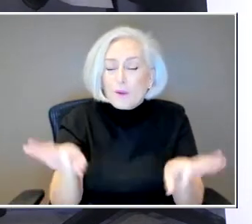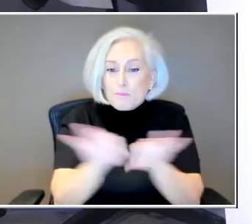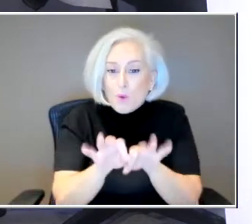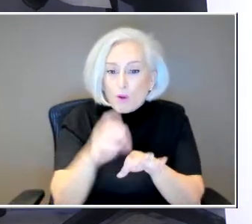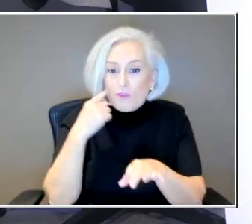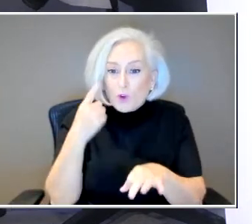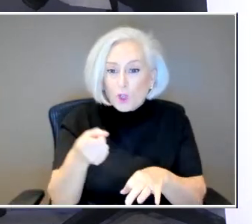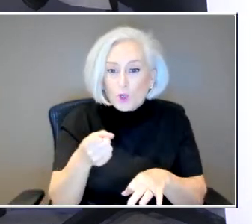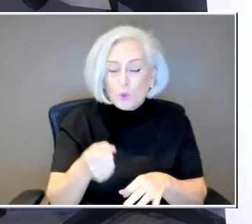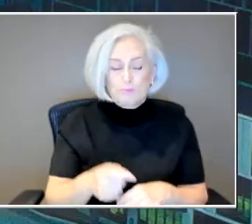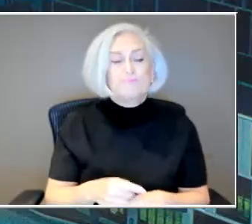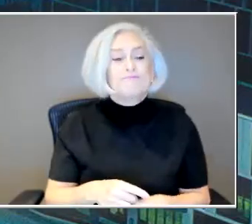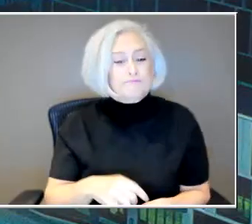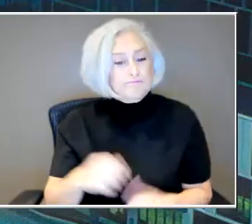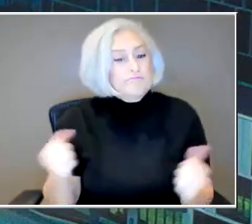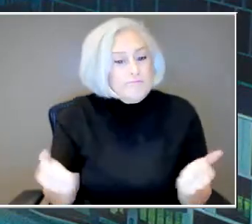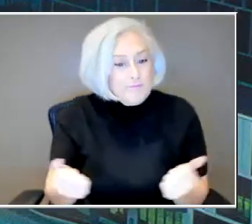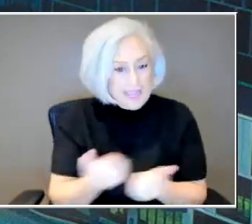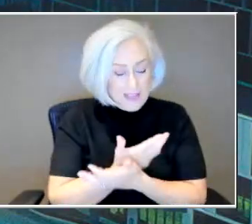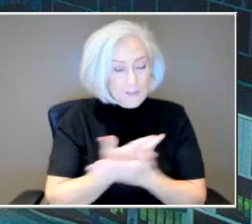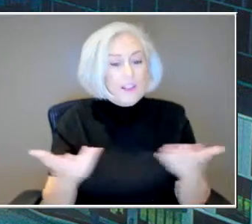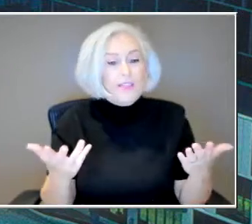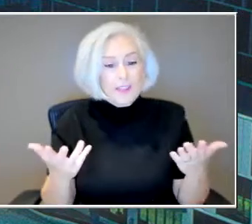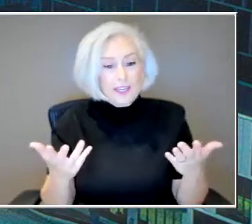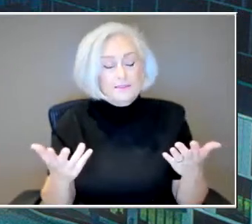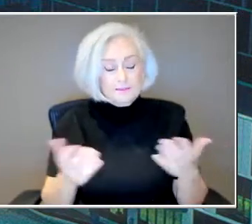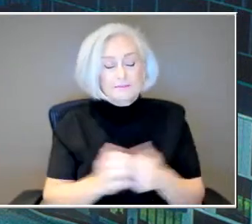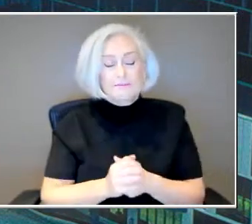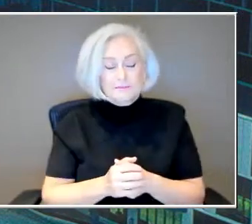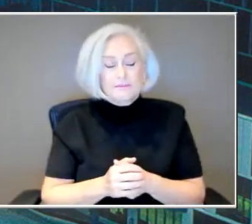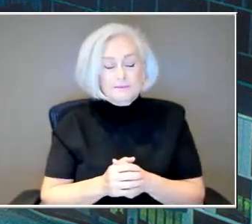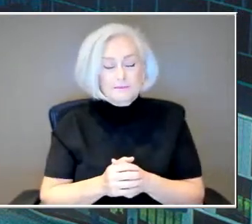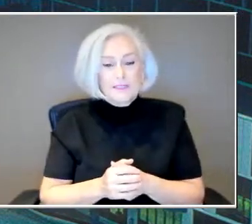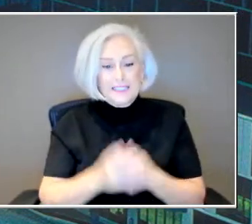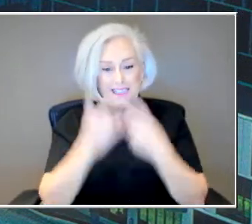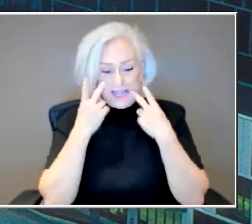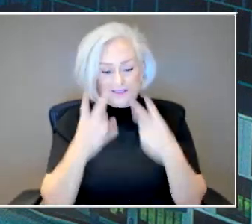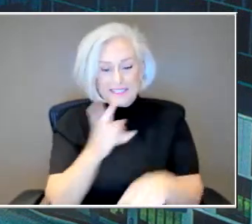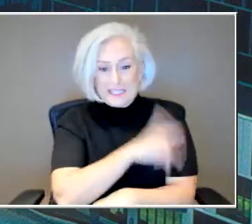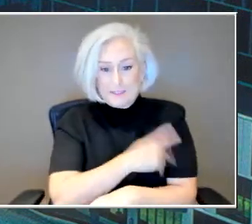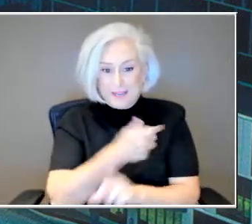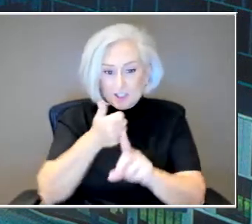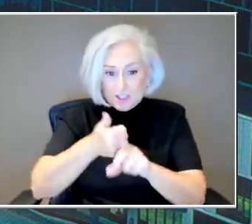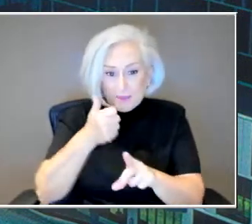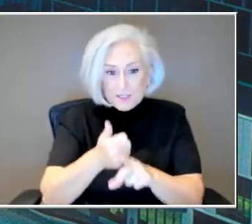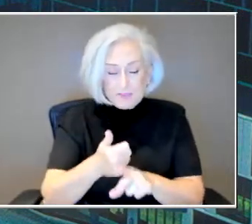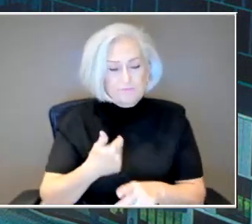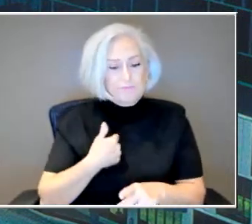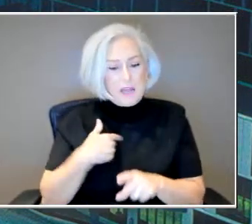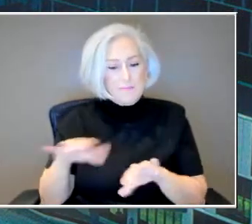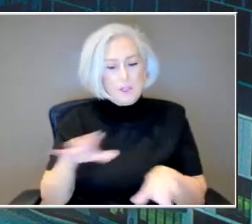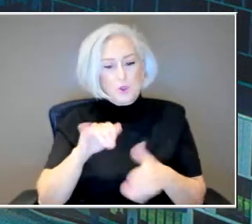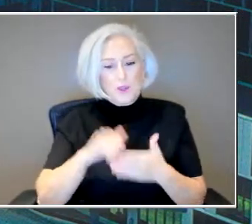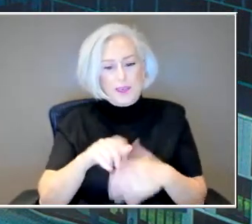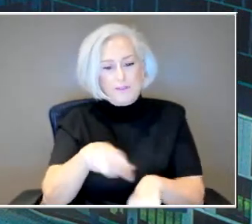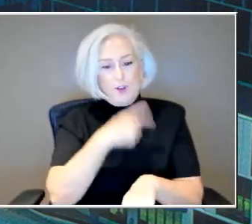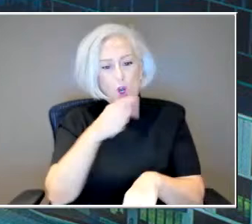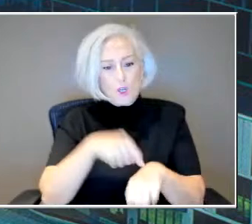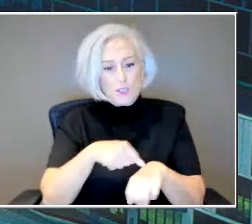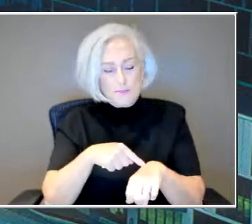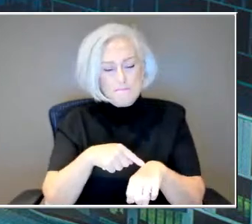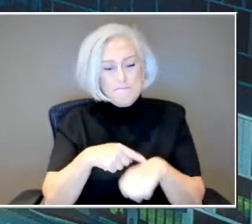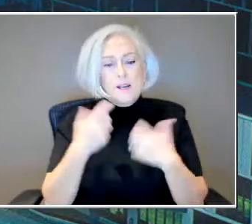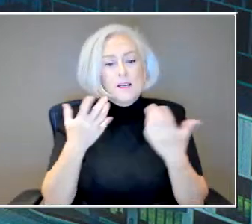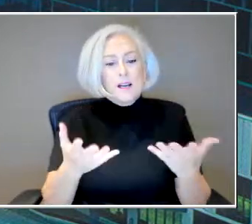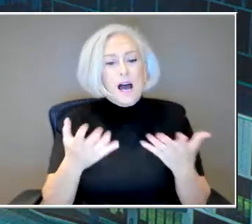are everything. They mean a lot, and I have seen these patients suffer firsthand. So I've been doing this for a while, and I really want to do something with the